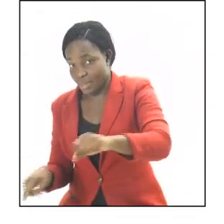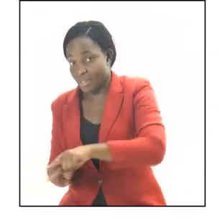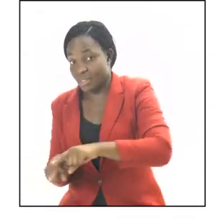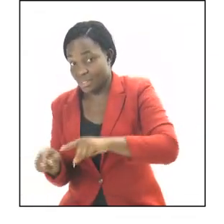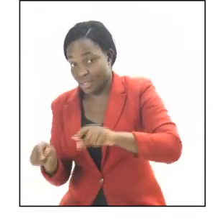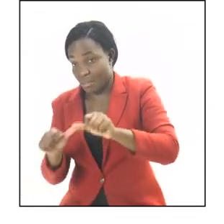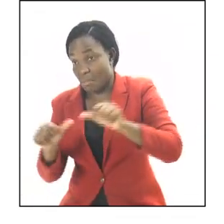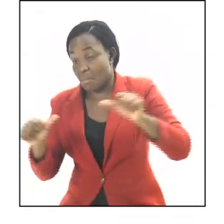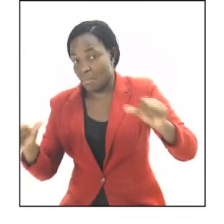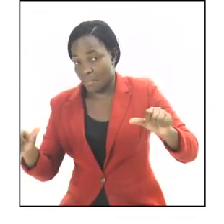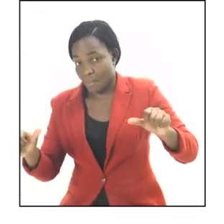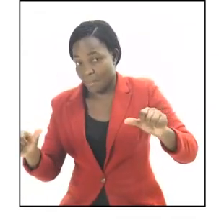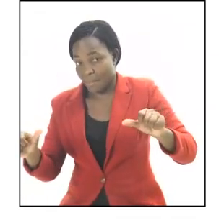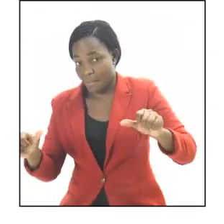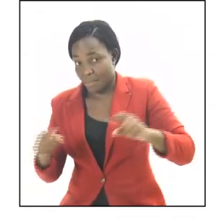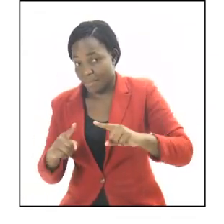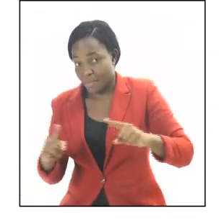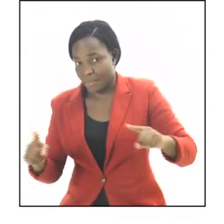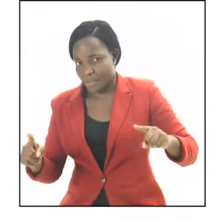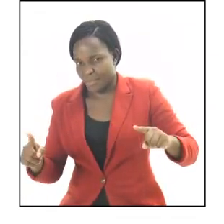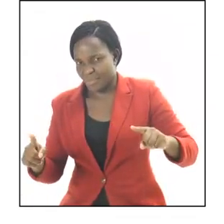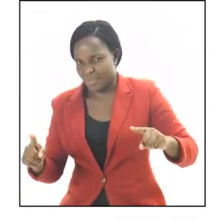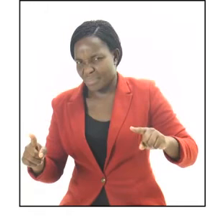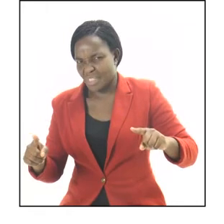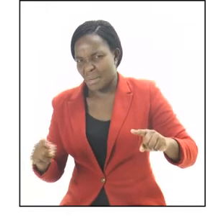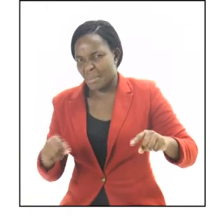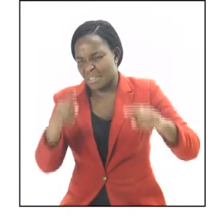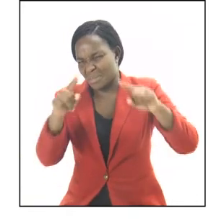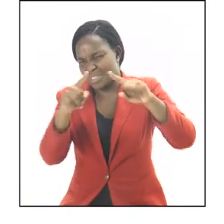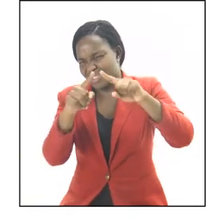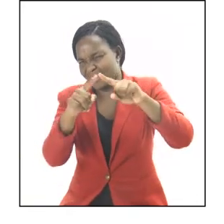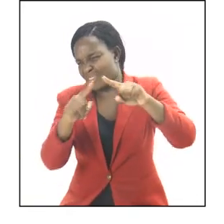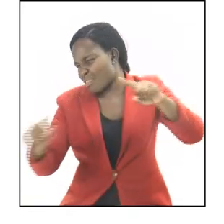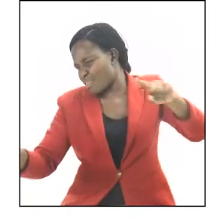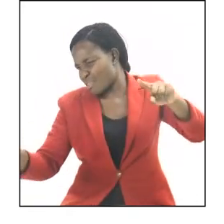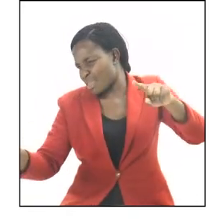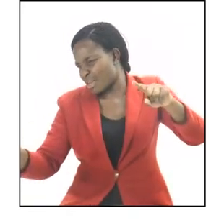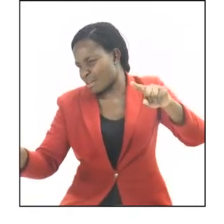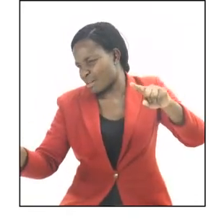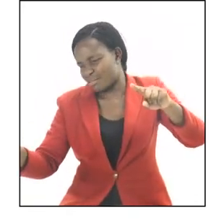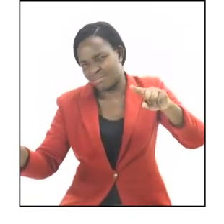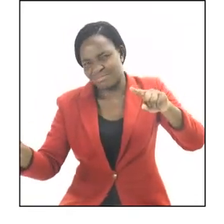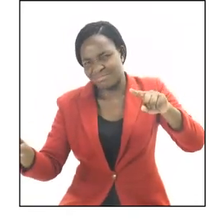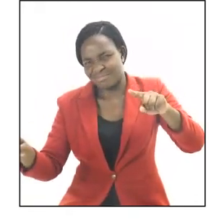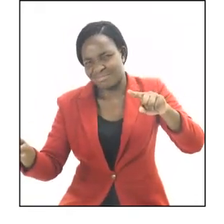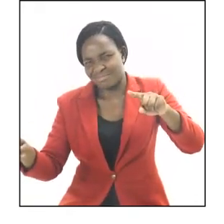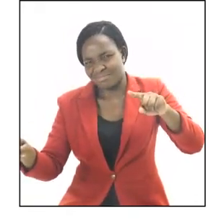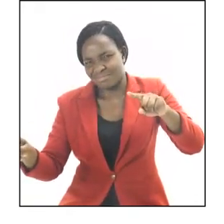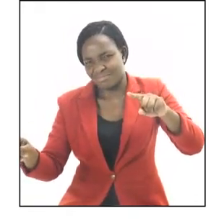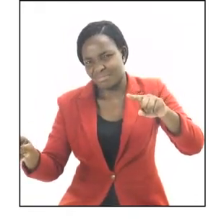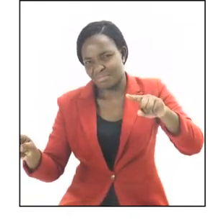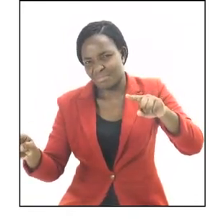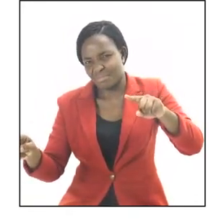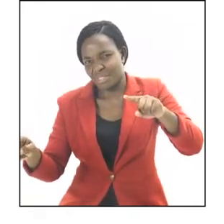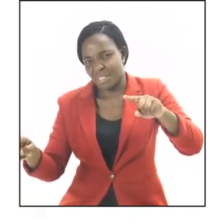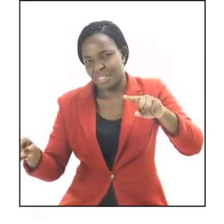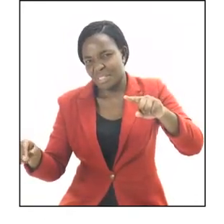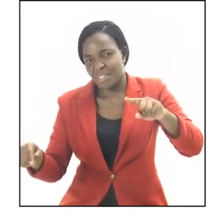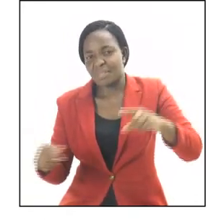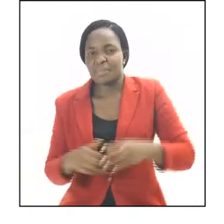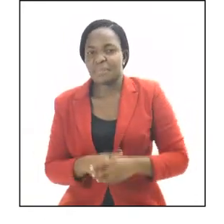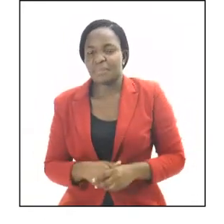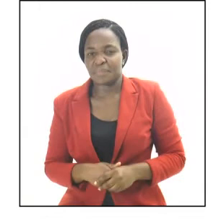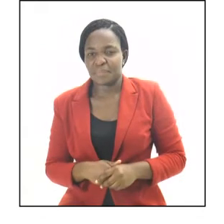length. It looks a bit like a skew rectangle. The trapezium, however, has only one pair